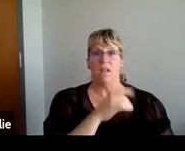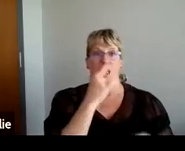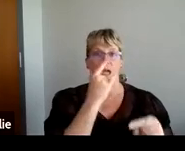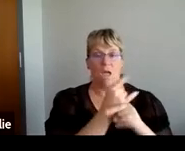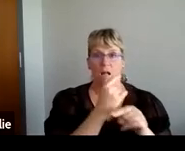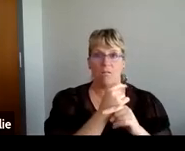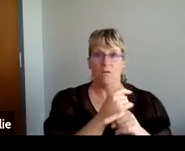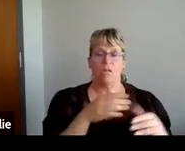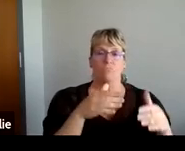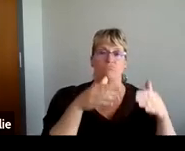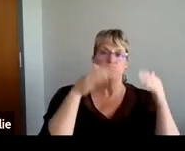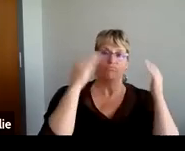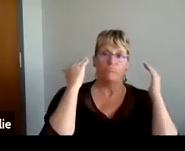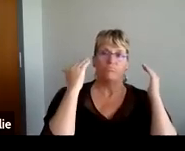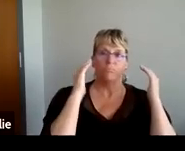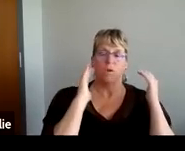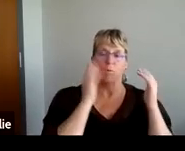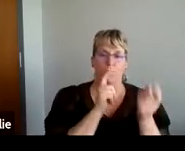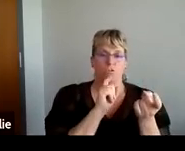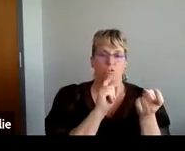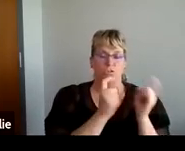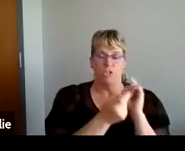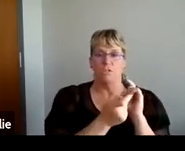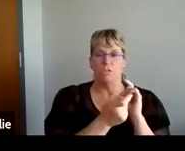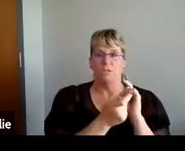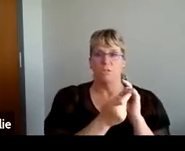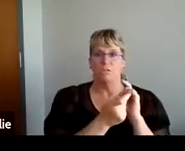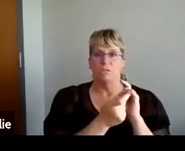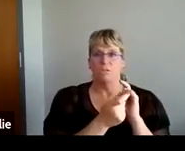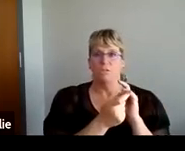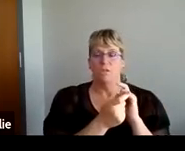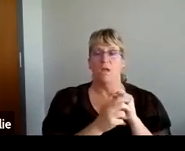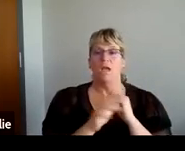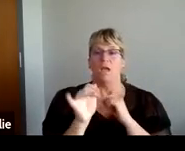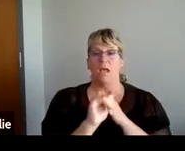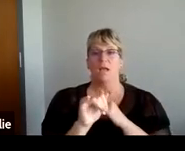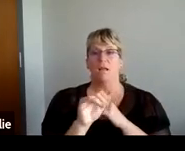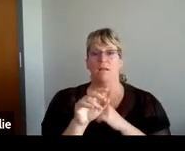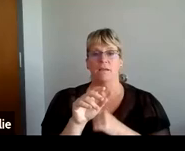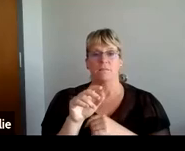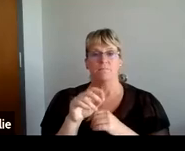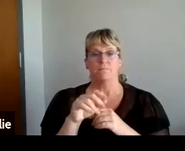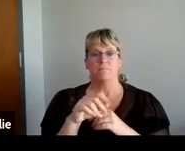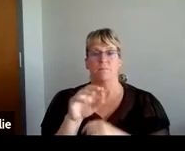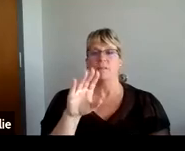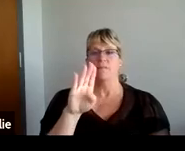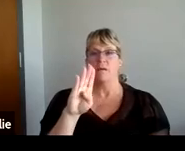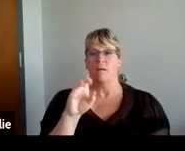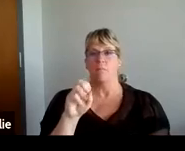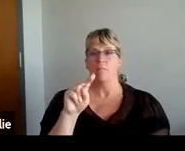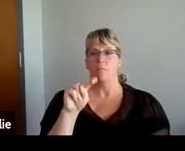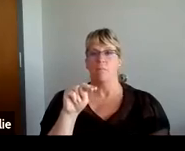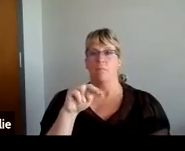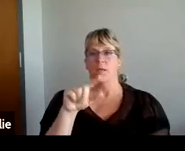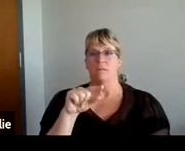that glutamate switch, and as will the tranquilizers such as the benzodiazepines.